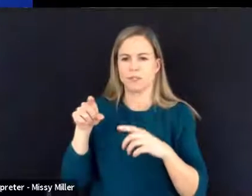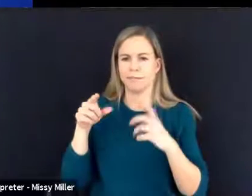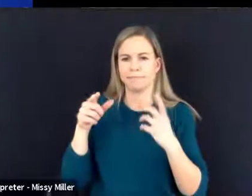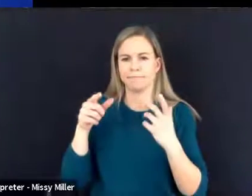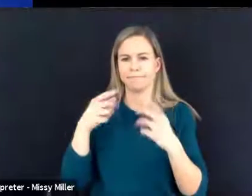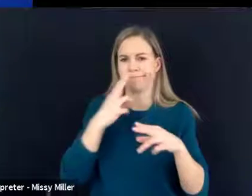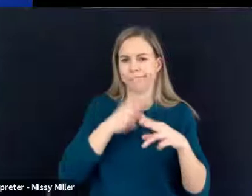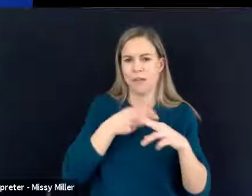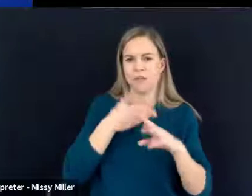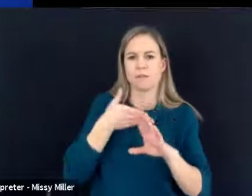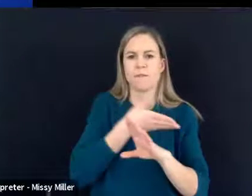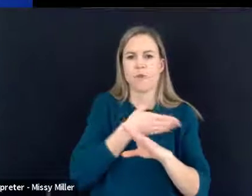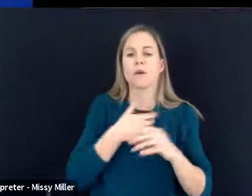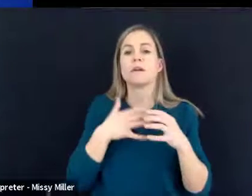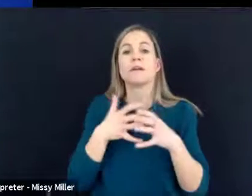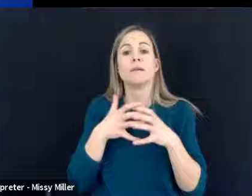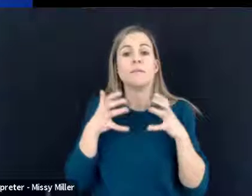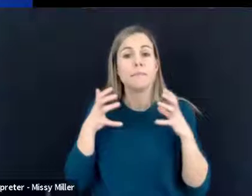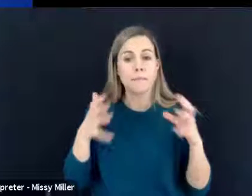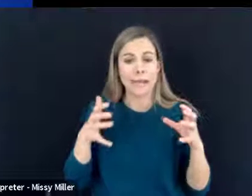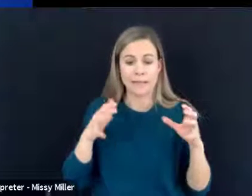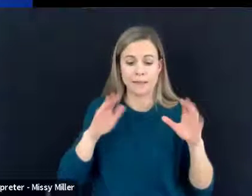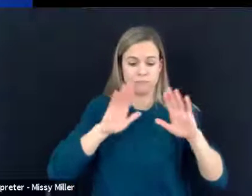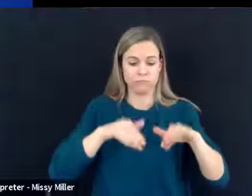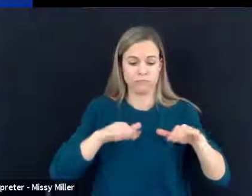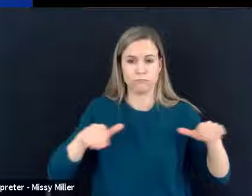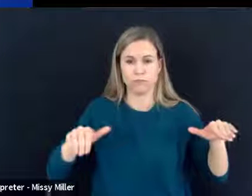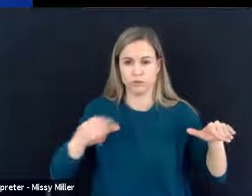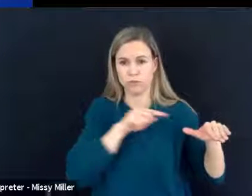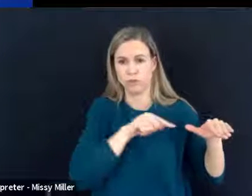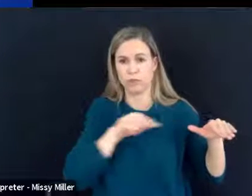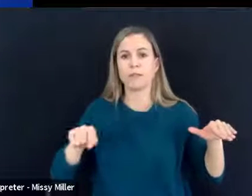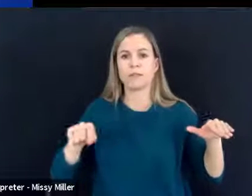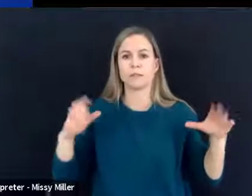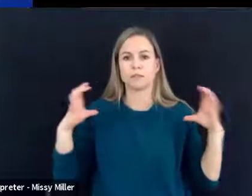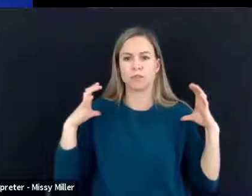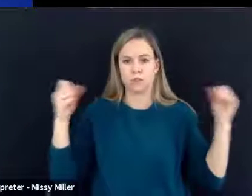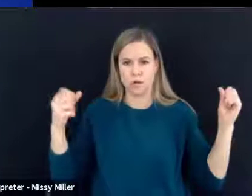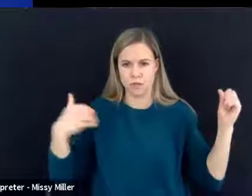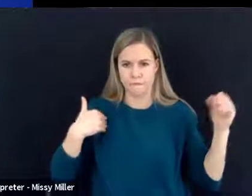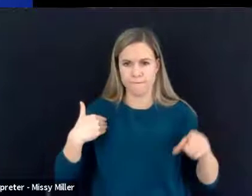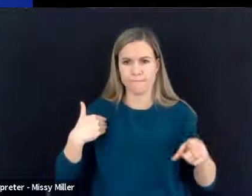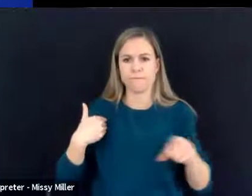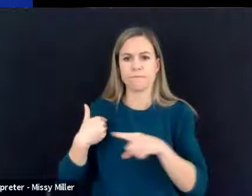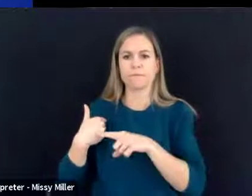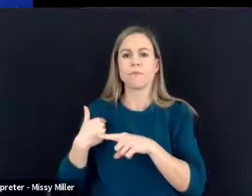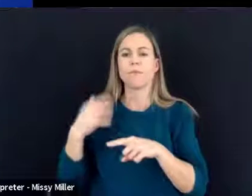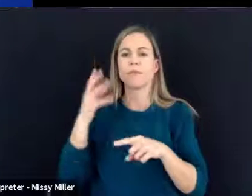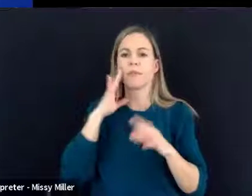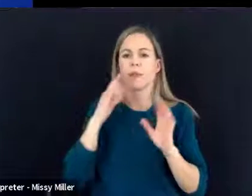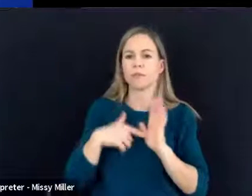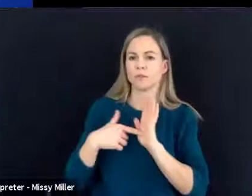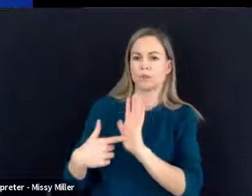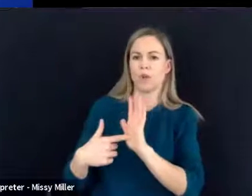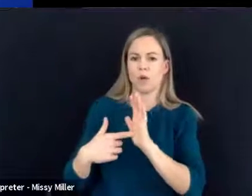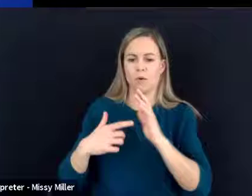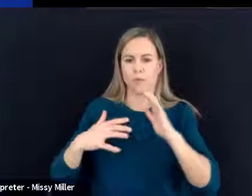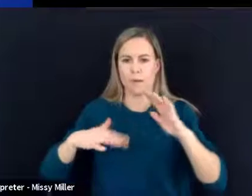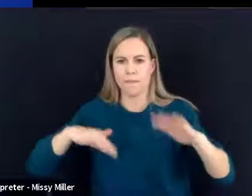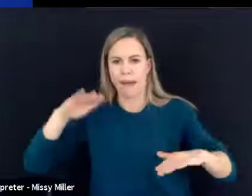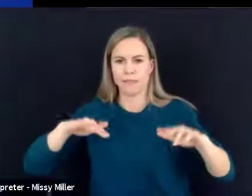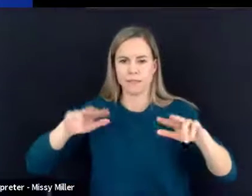today, many kids with charge will show you, they demonstrate balance